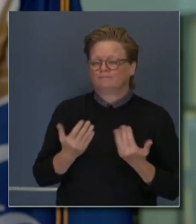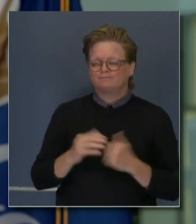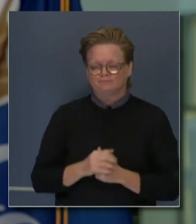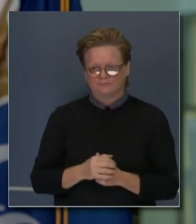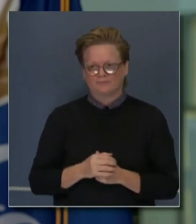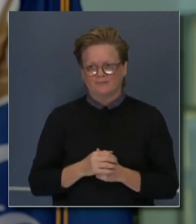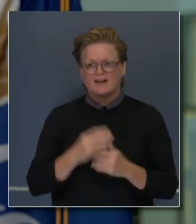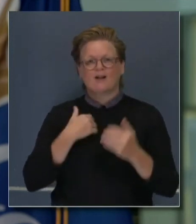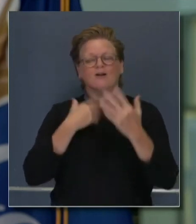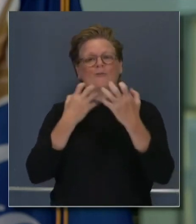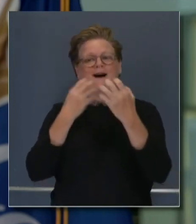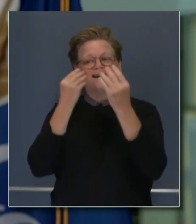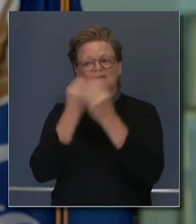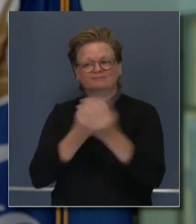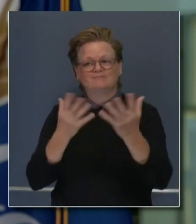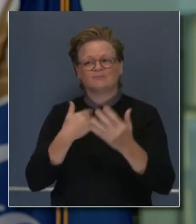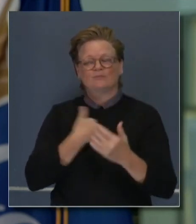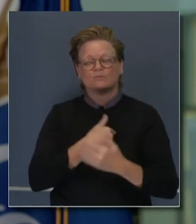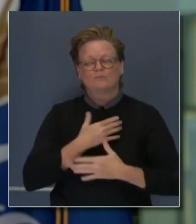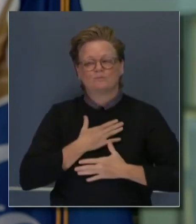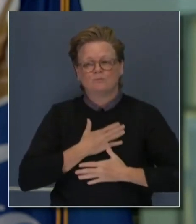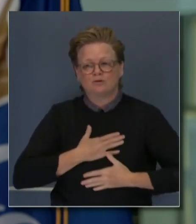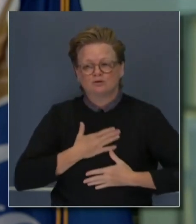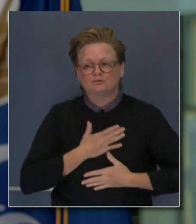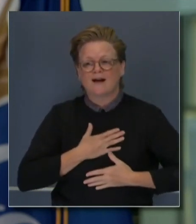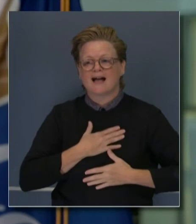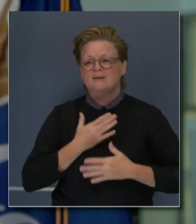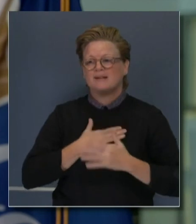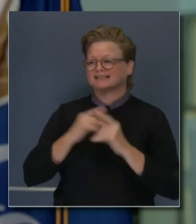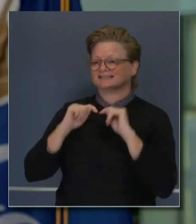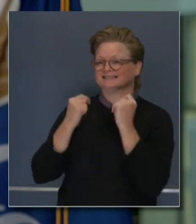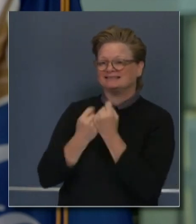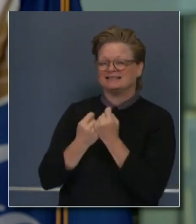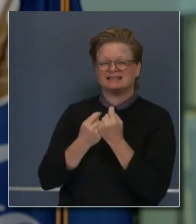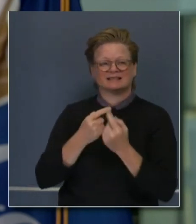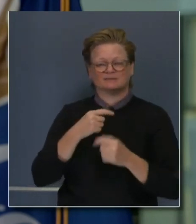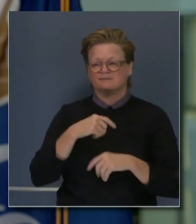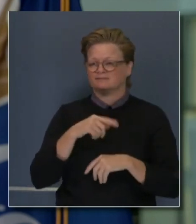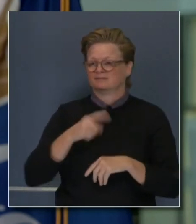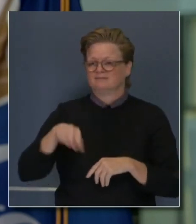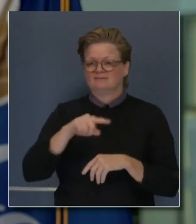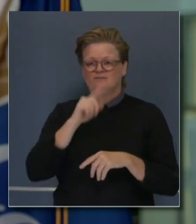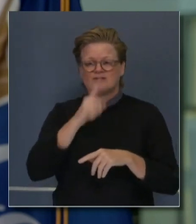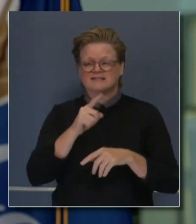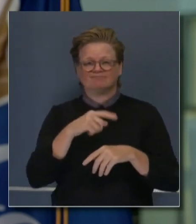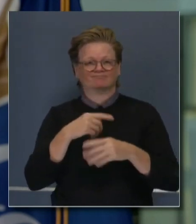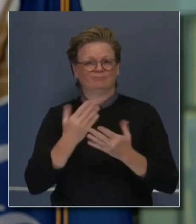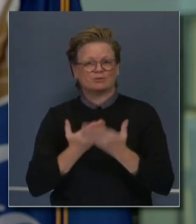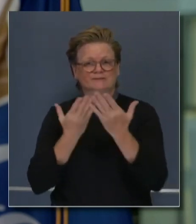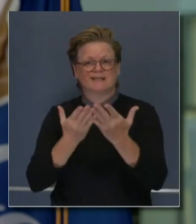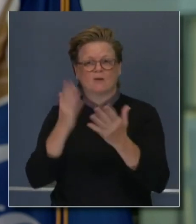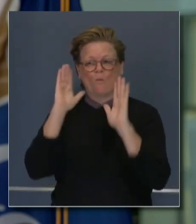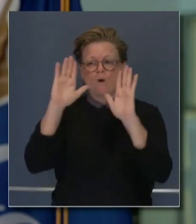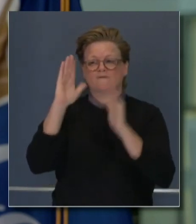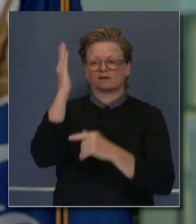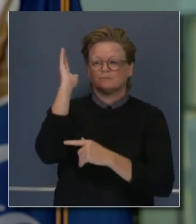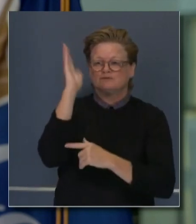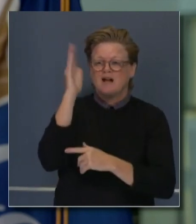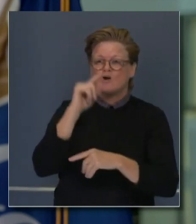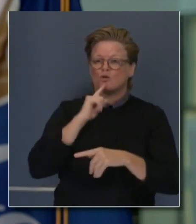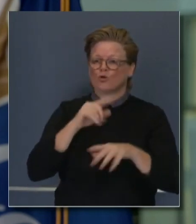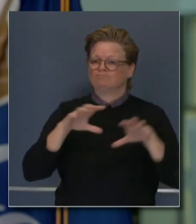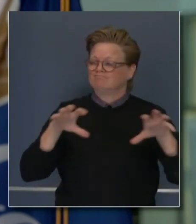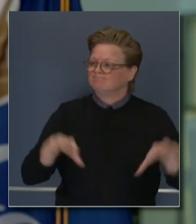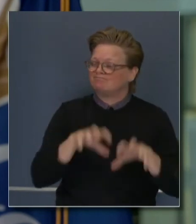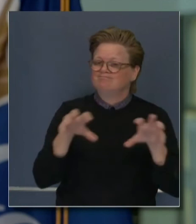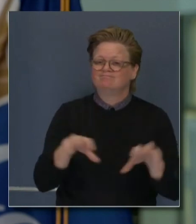together this presentation here today, rather put together this new process that we have unveiled